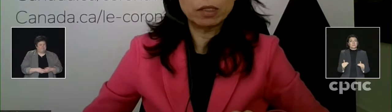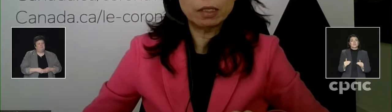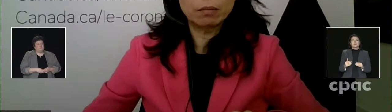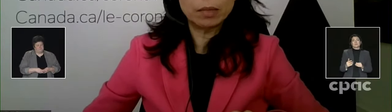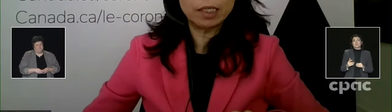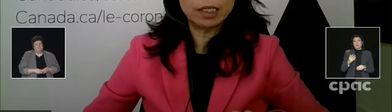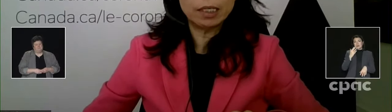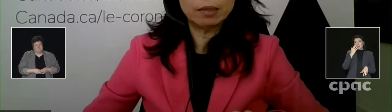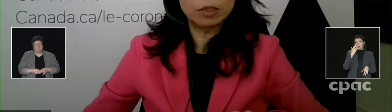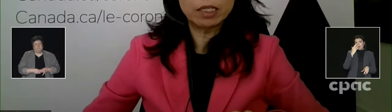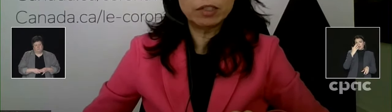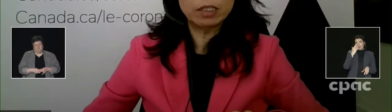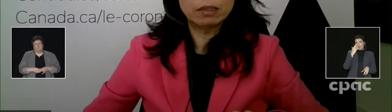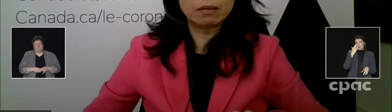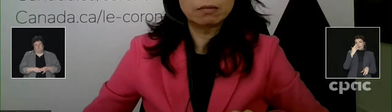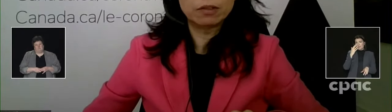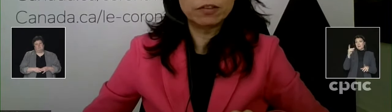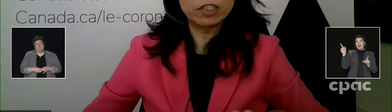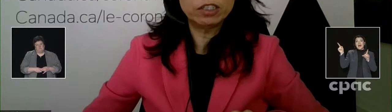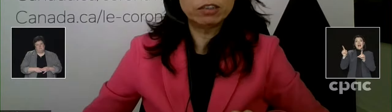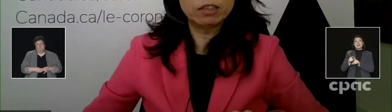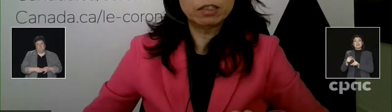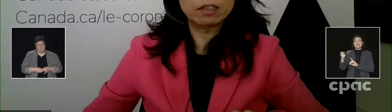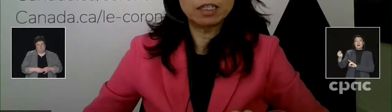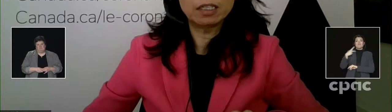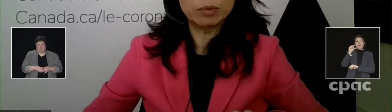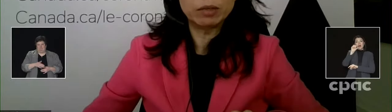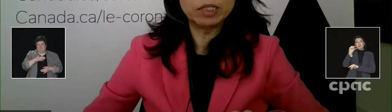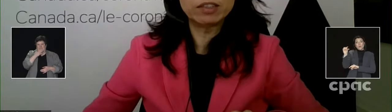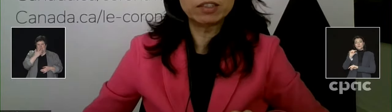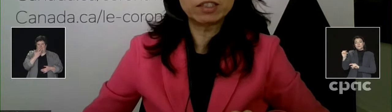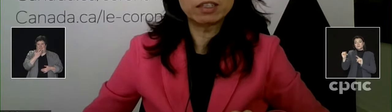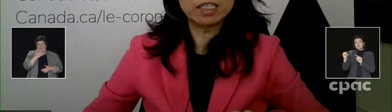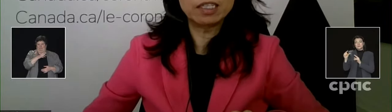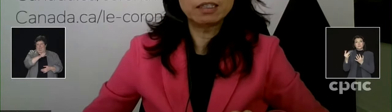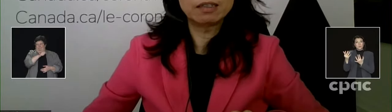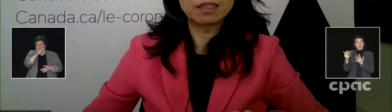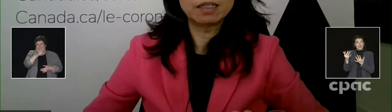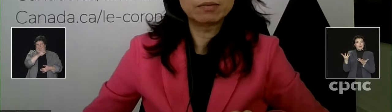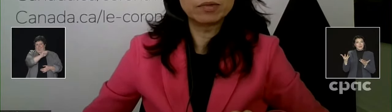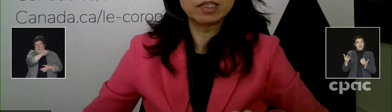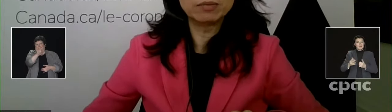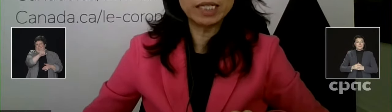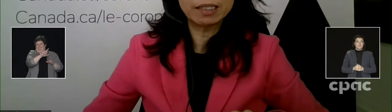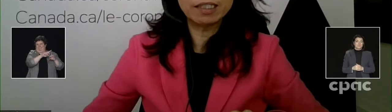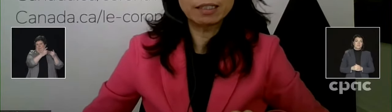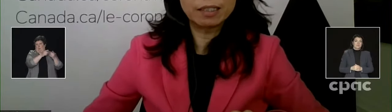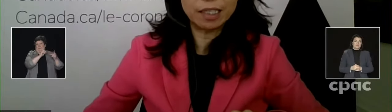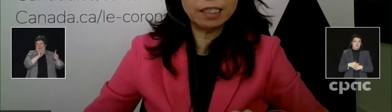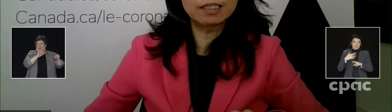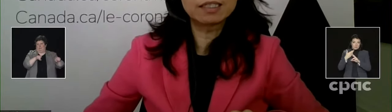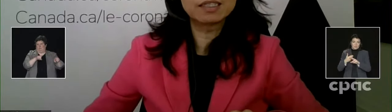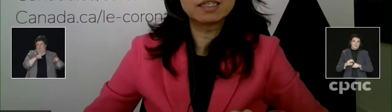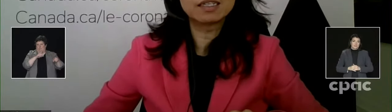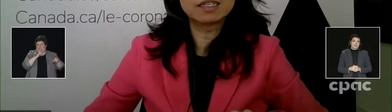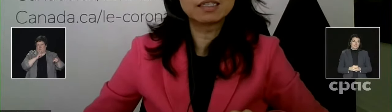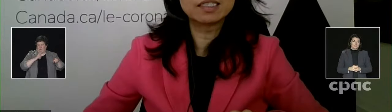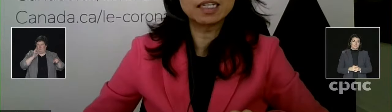So I am going to have to refer you to other departments on the domestic